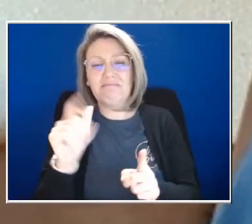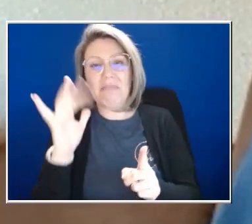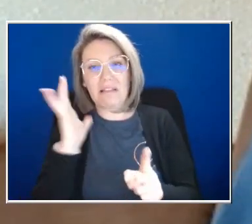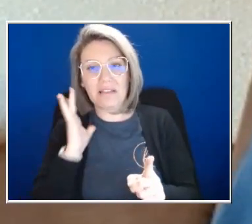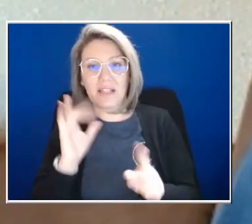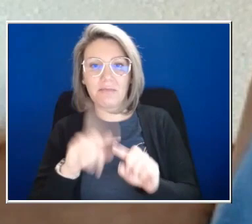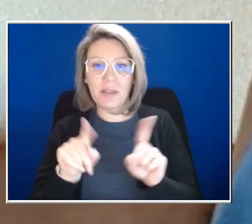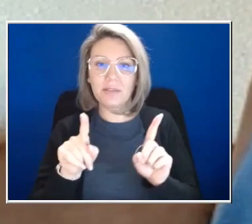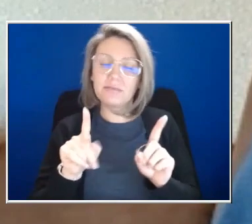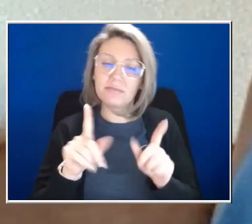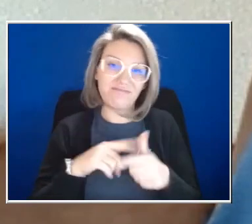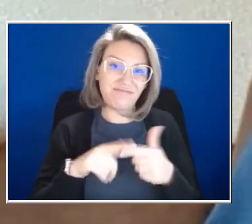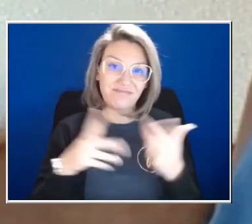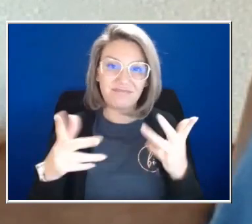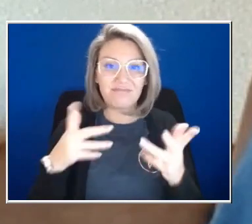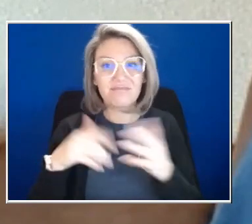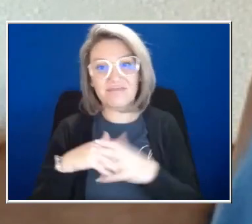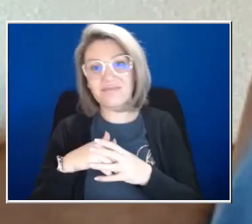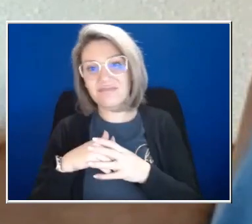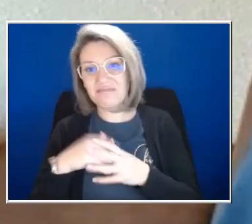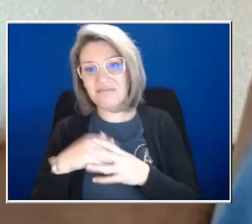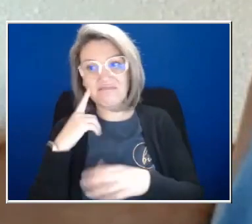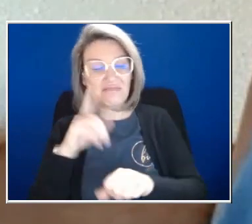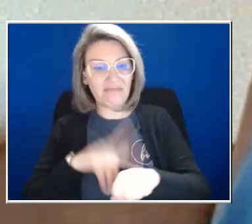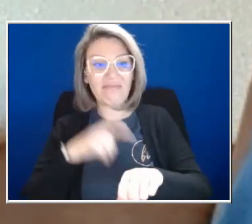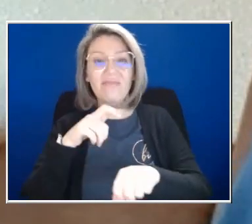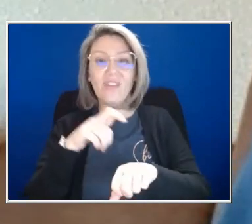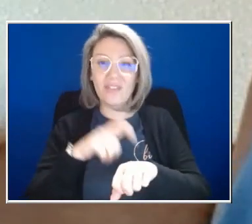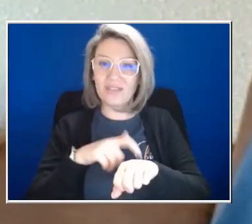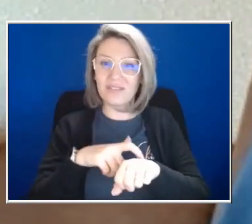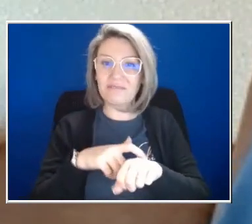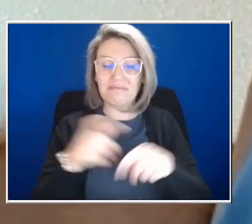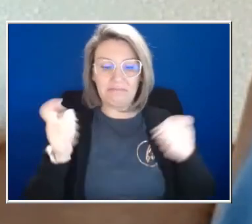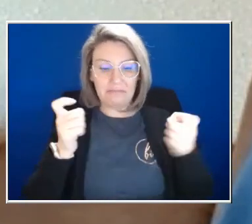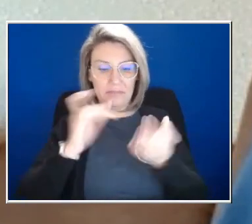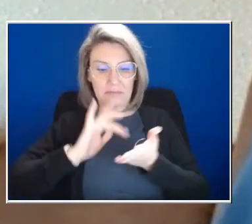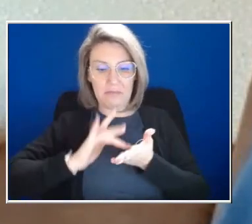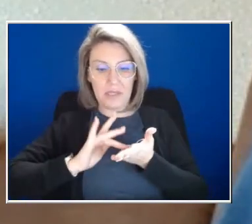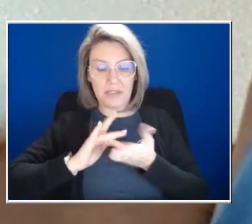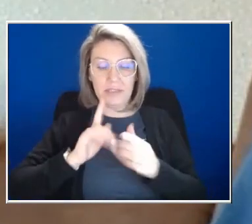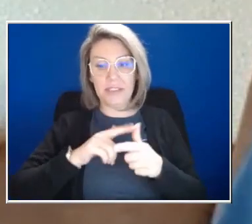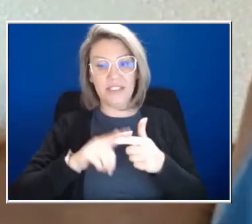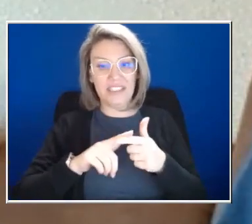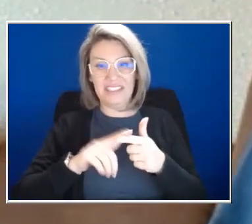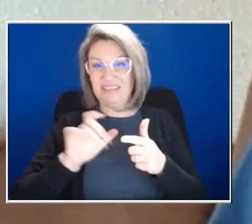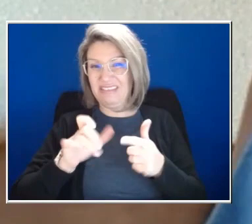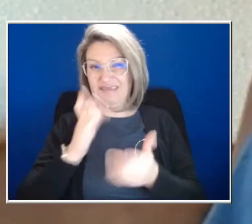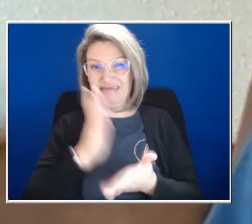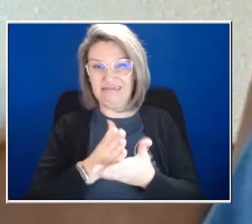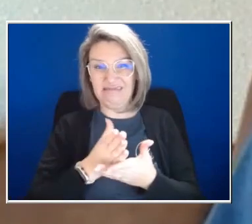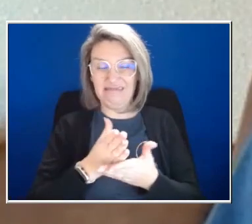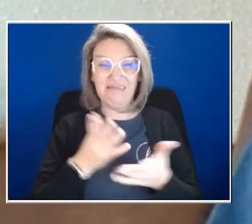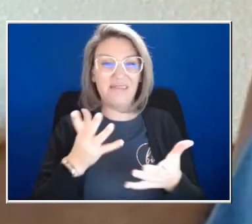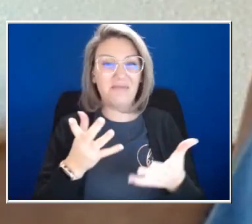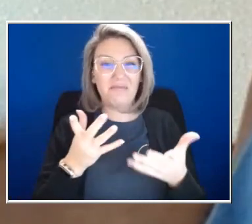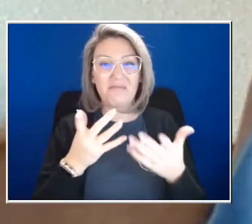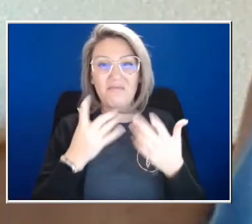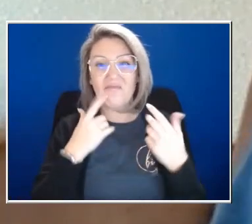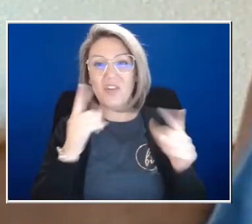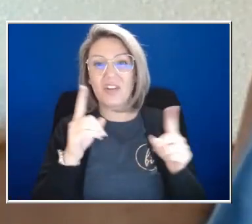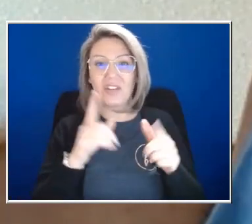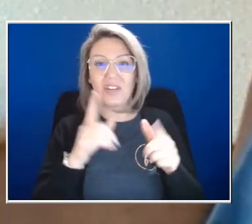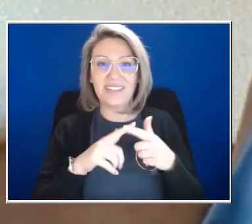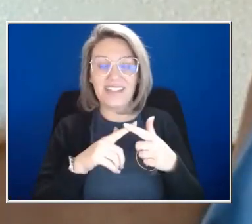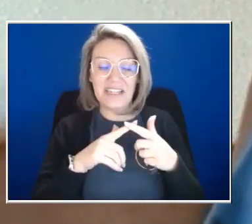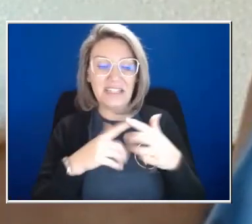But for as long as we could, we handled it with medicine, and then once the medicine quit working, then we had to go mechanical or